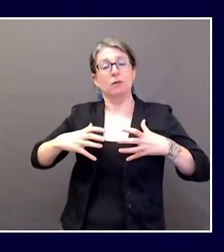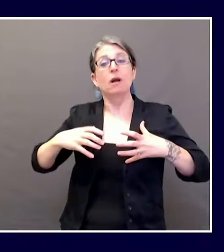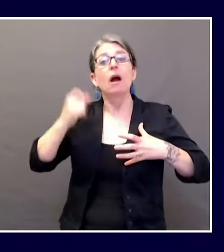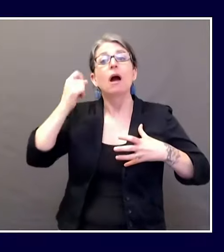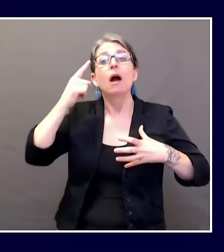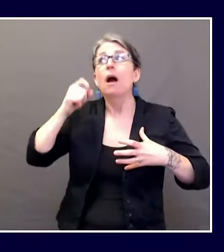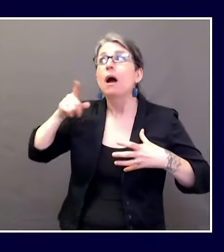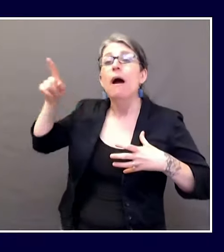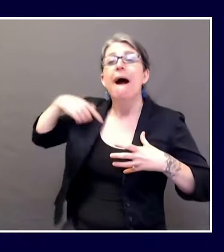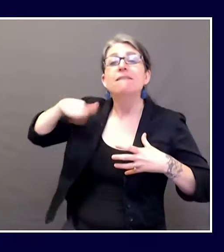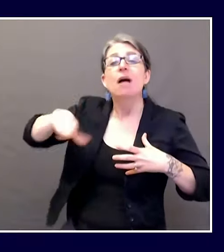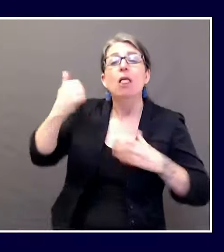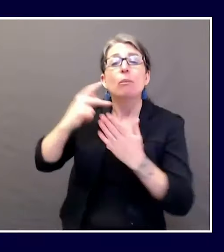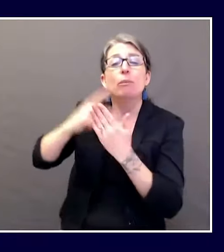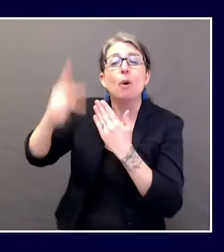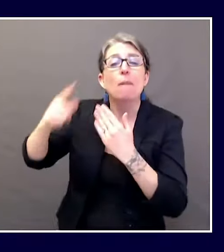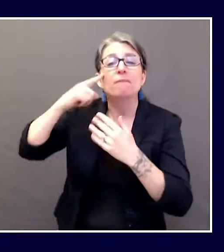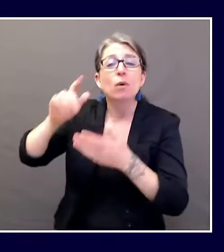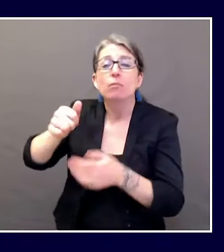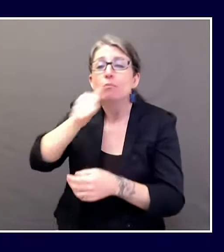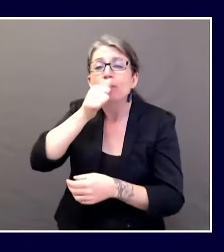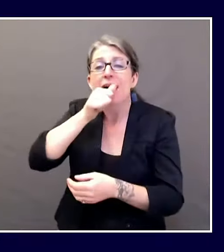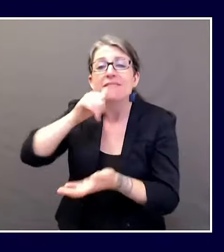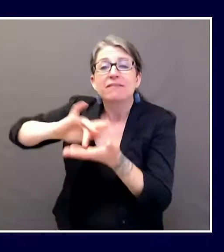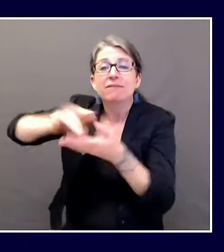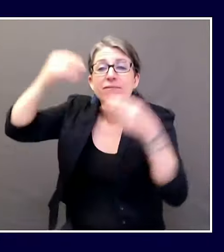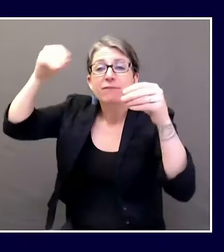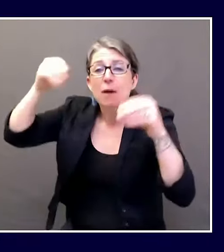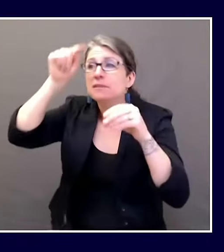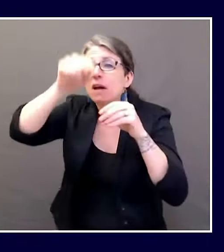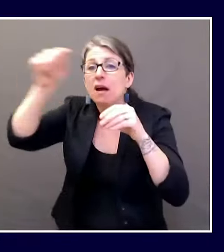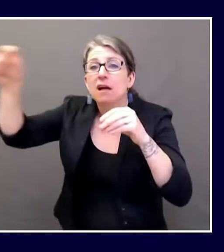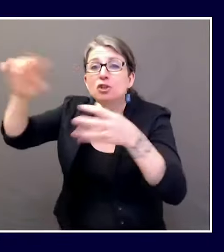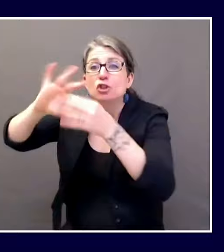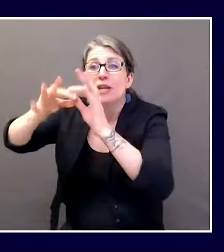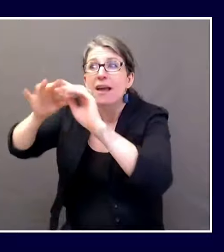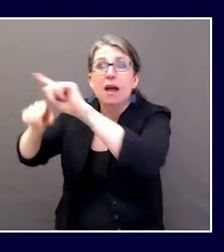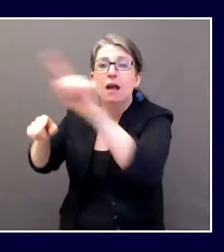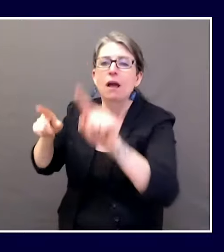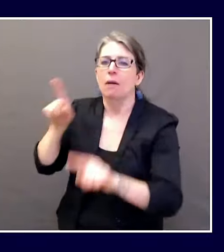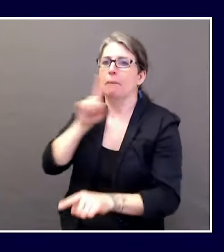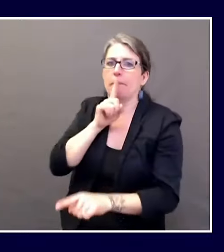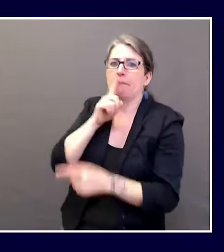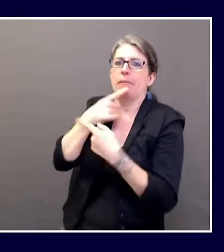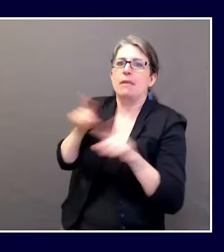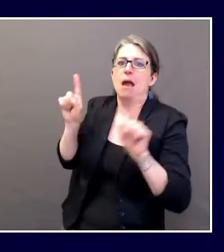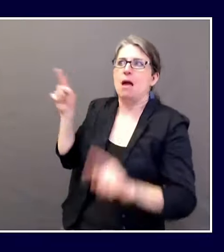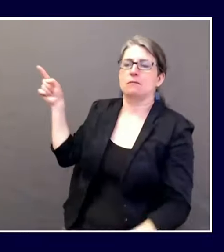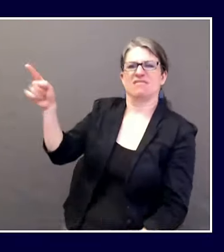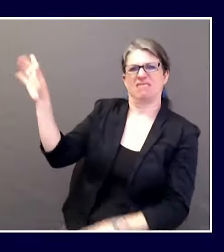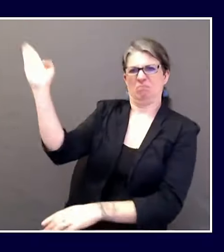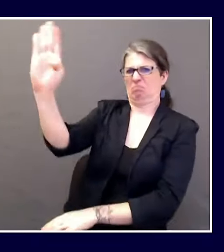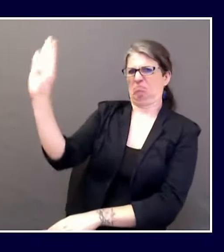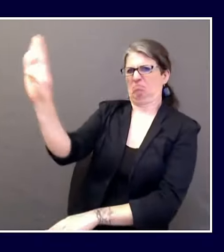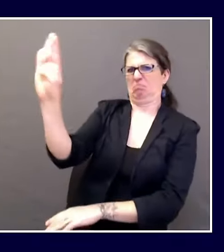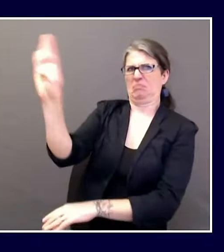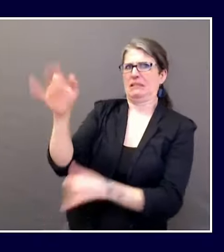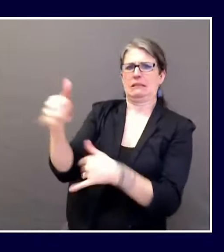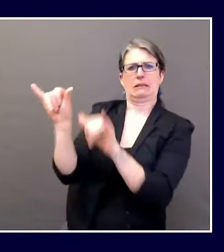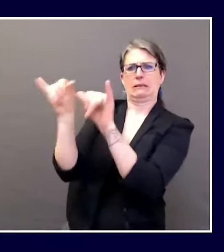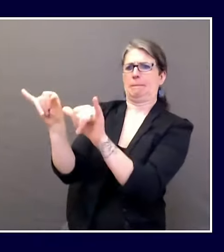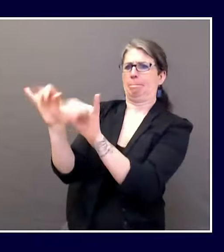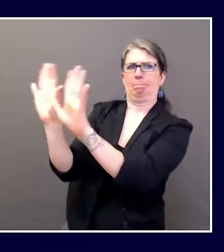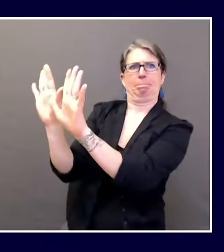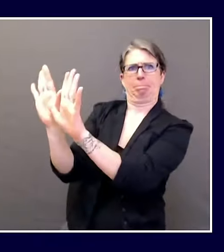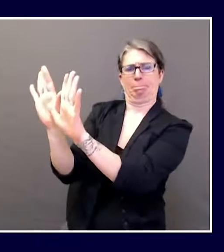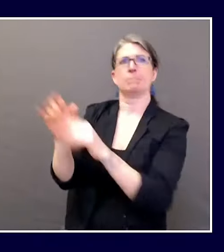such venues within the state of Maine will be. We usually don't find out about that until the weekend, typically on a Saturday.